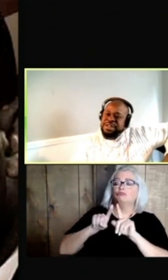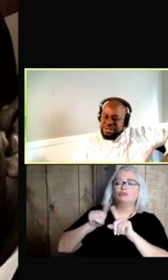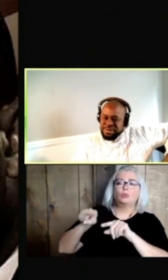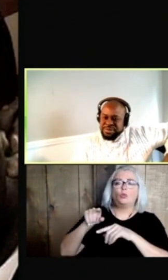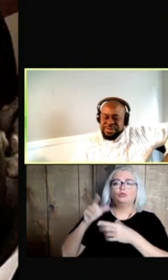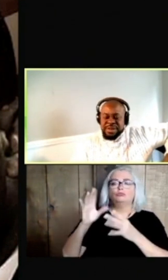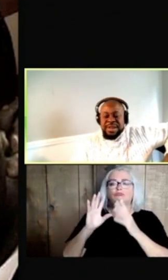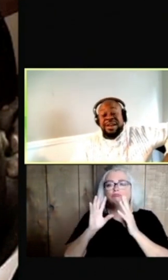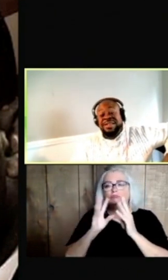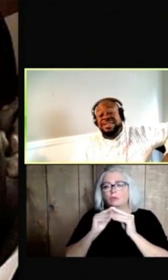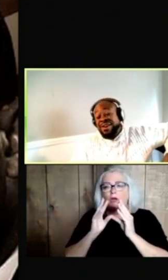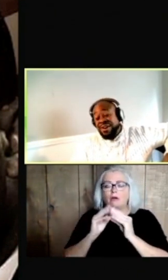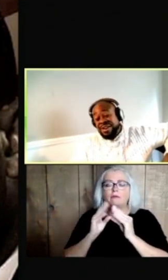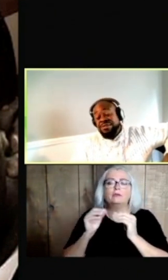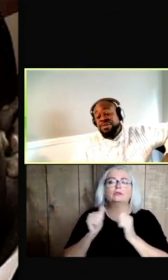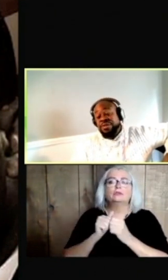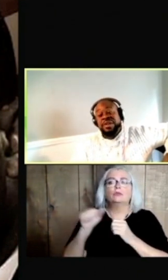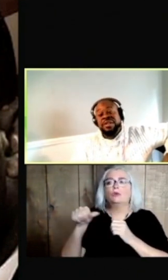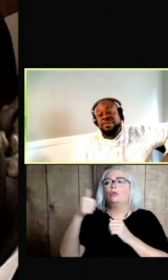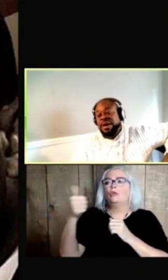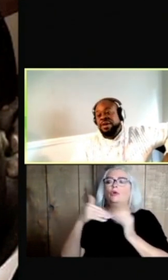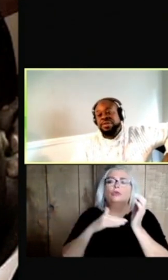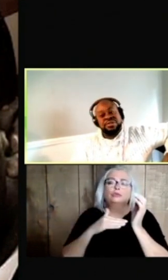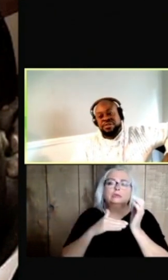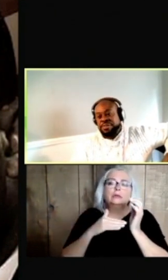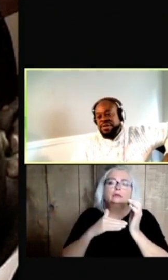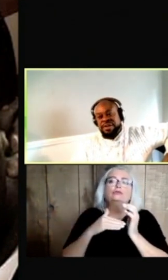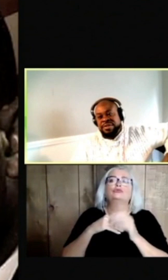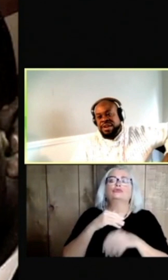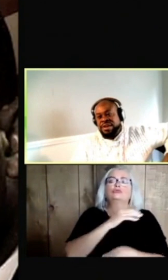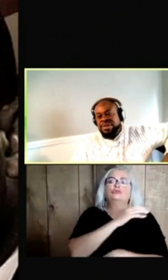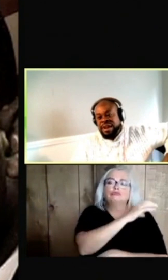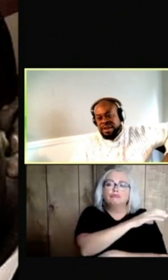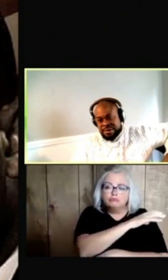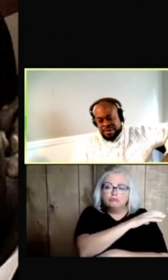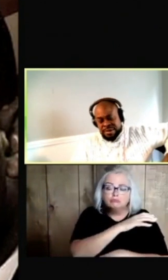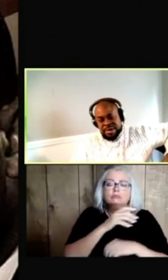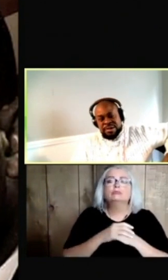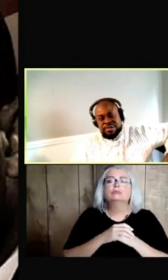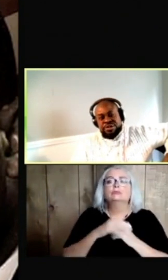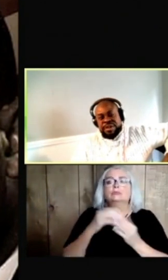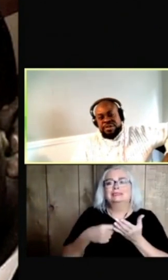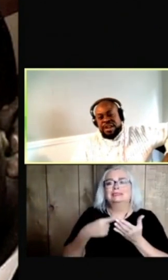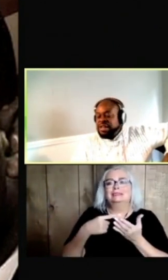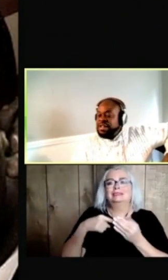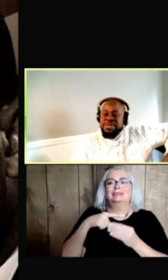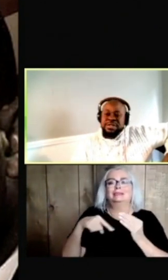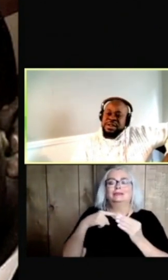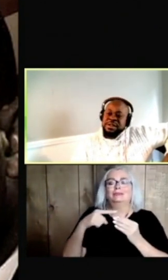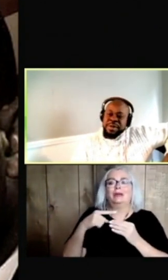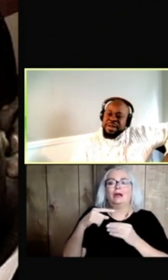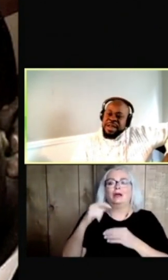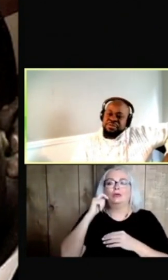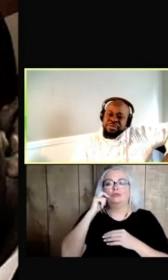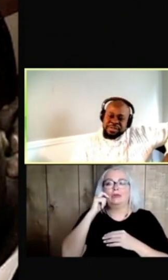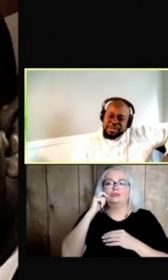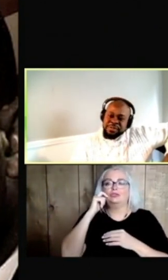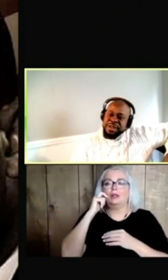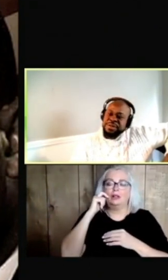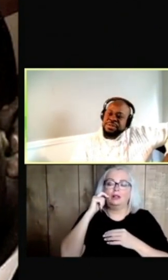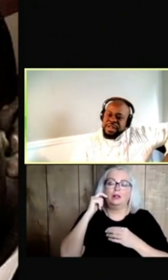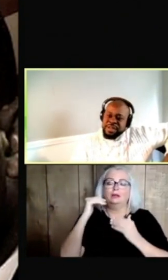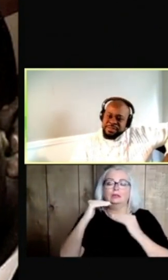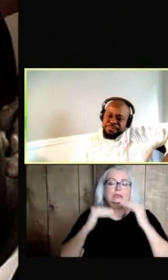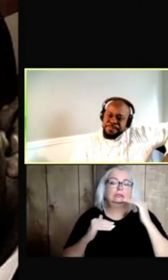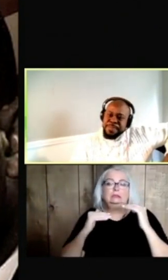and practitioners talking specifically about racial disparities in healthcare, which means that King was thinking about how